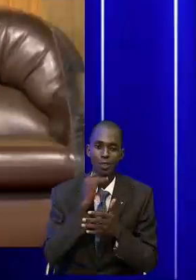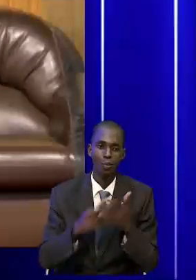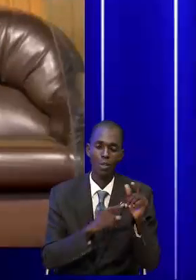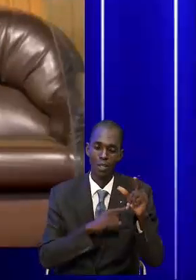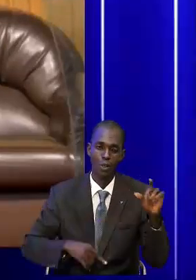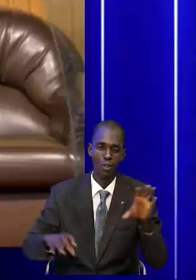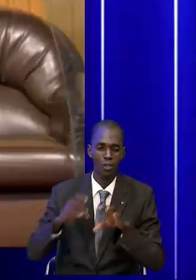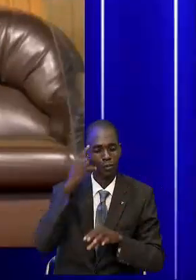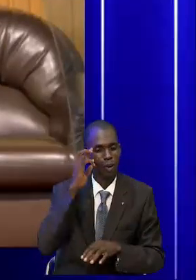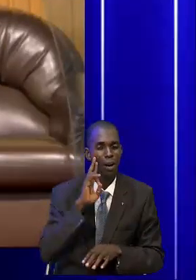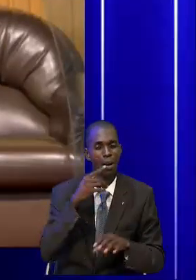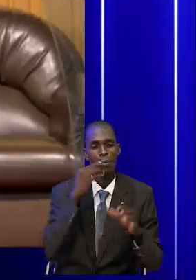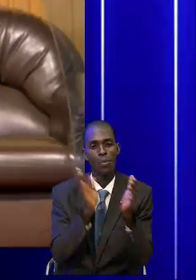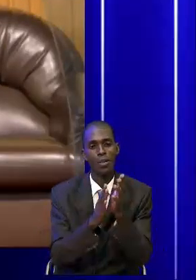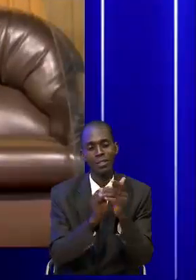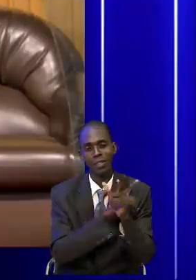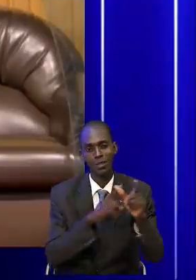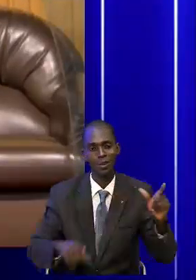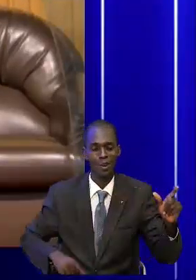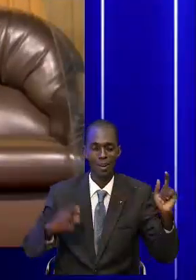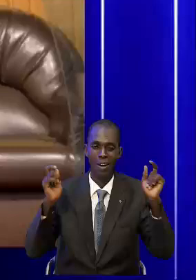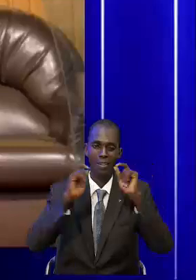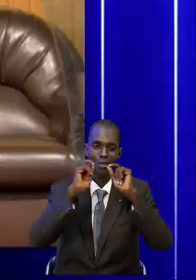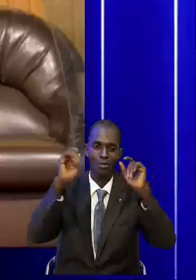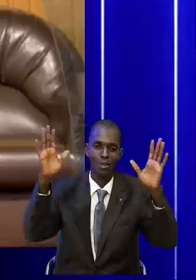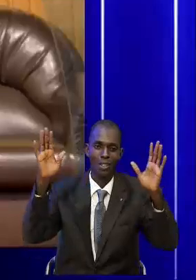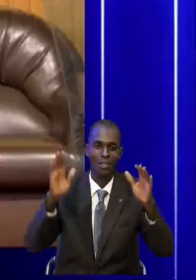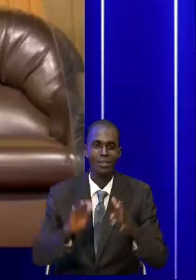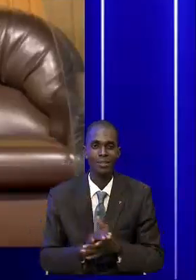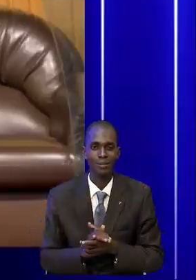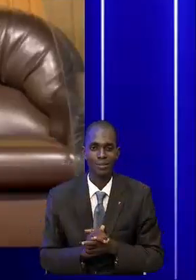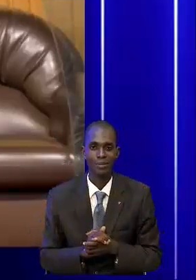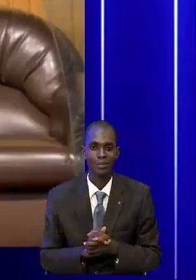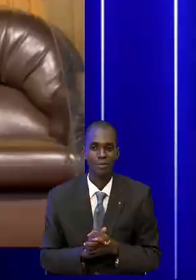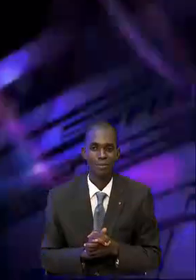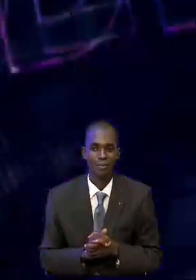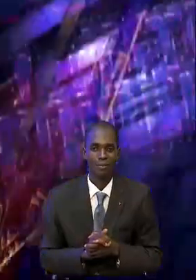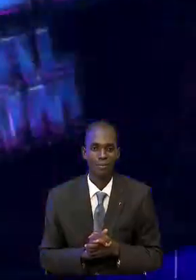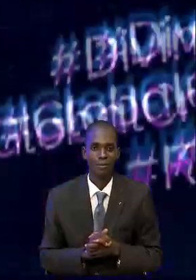today, the pain vanished. That is what the Lord did for me. Praise the Lord.